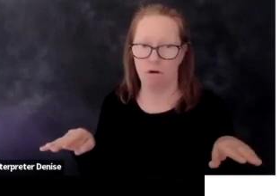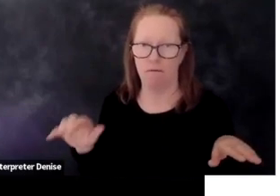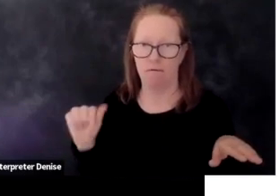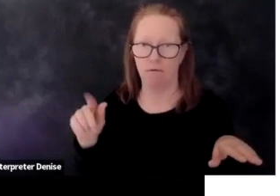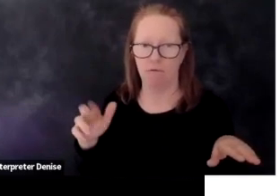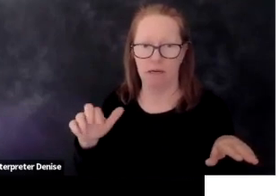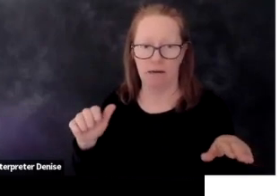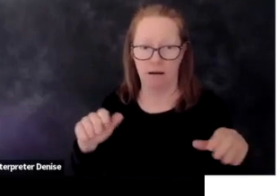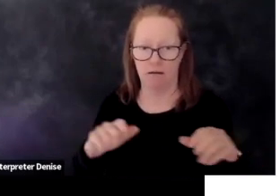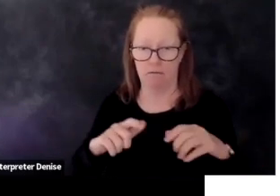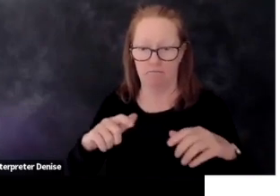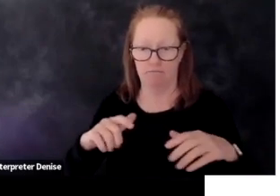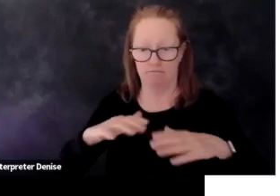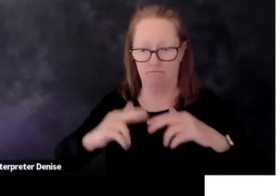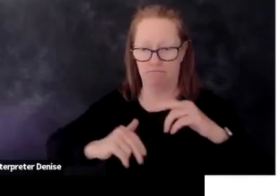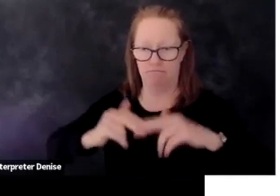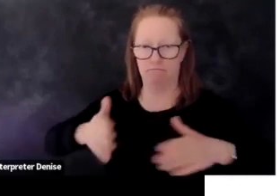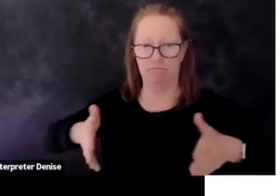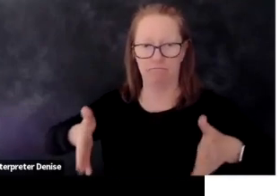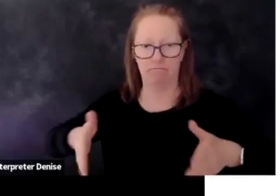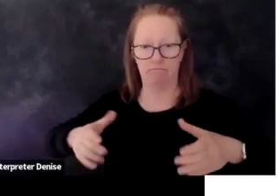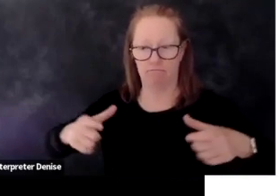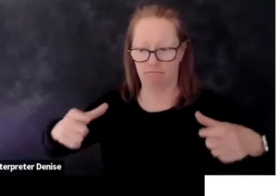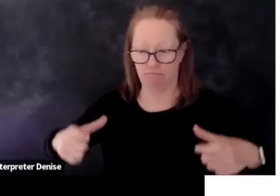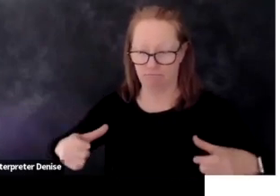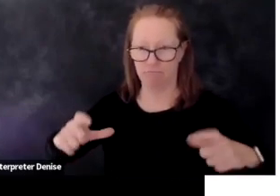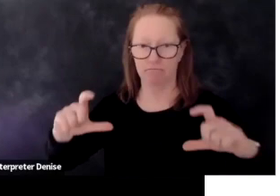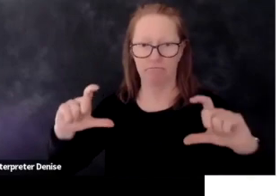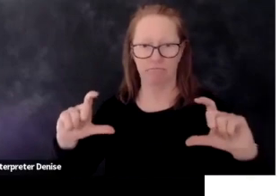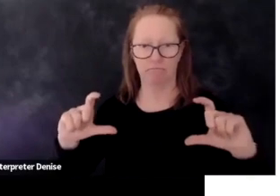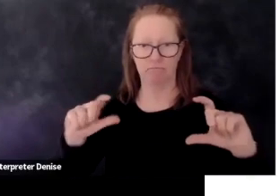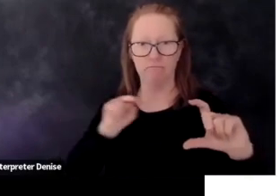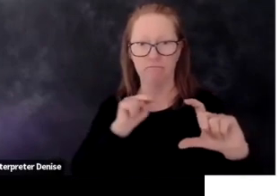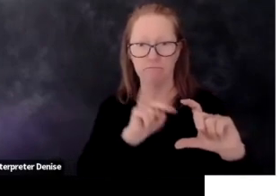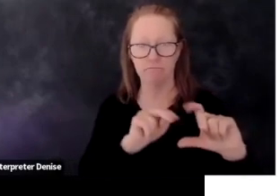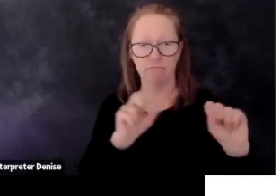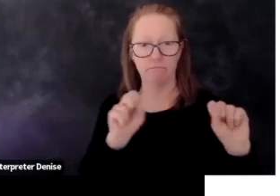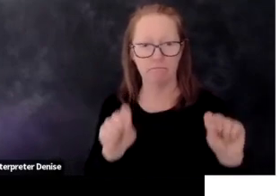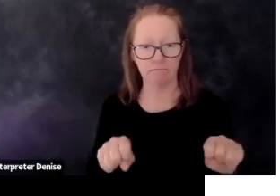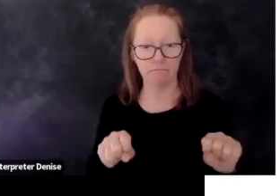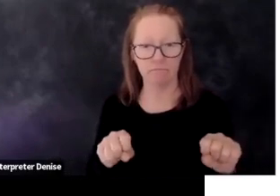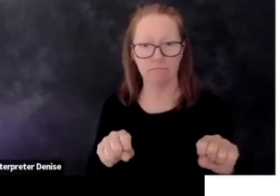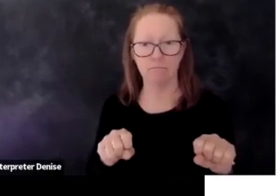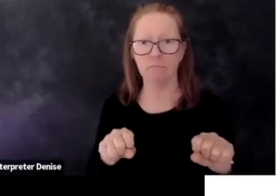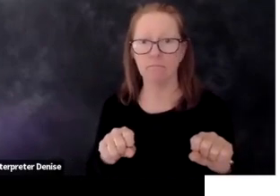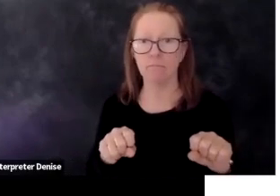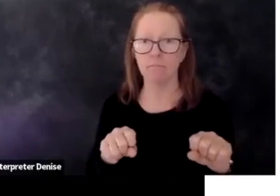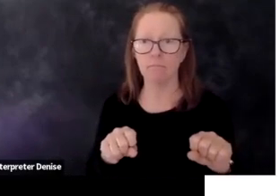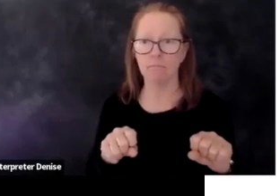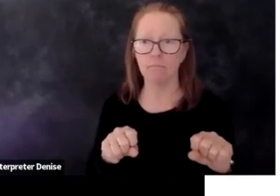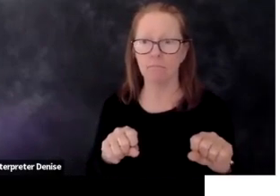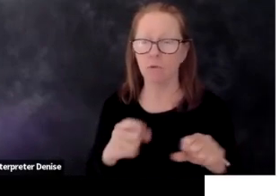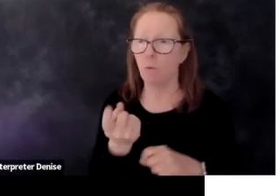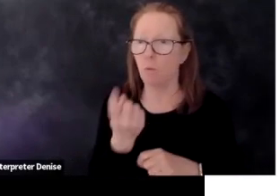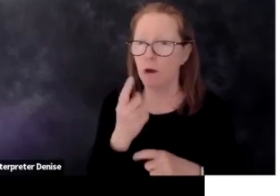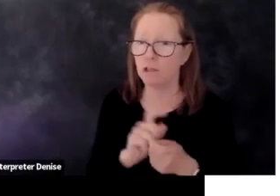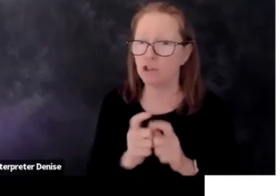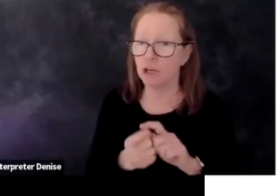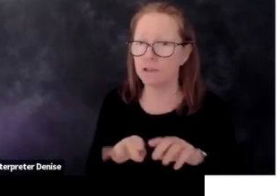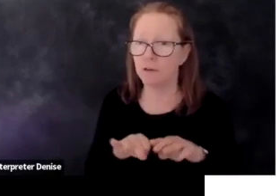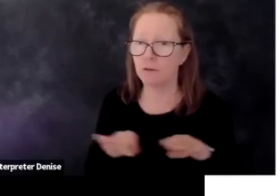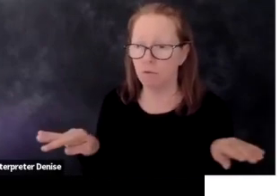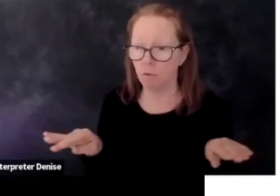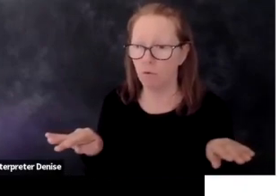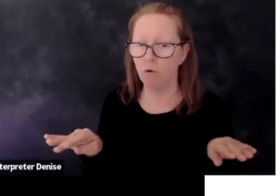add that we are using the same flooring material with one change. We're going to add